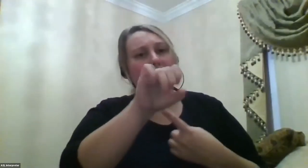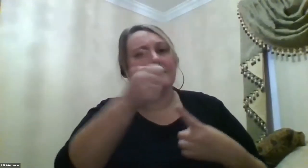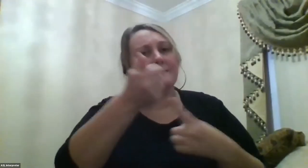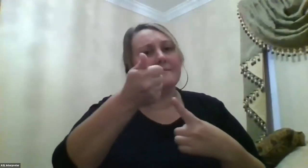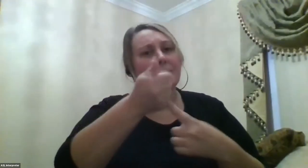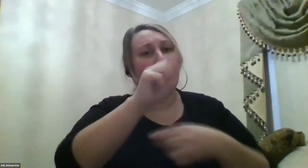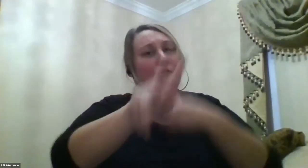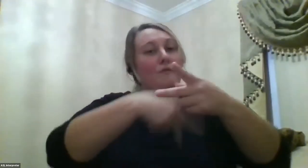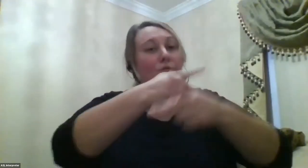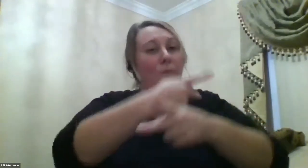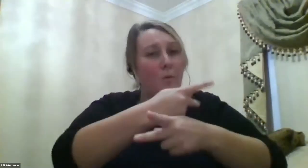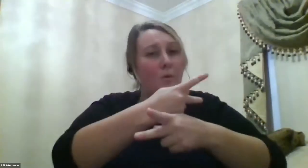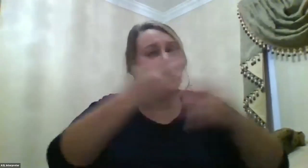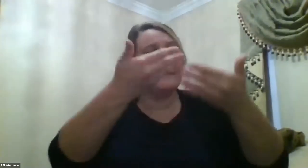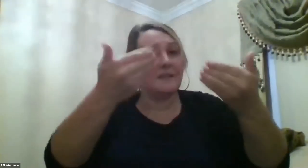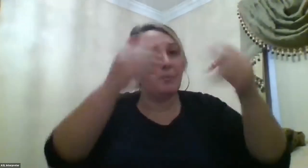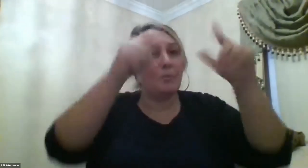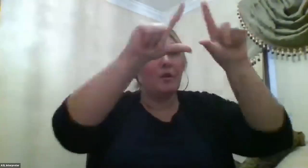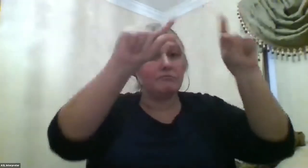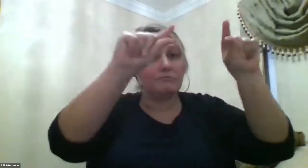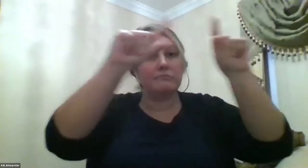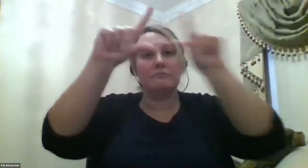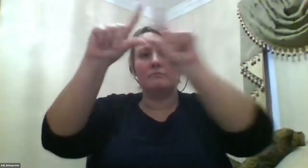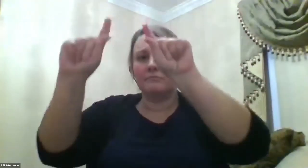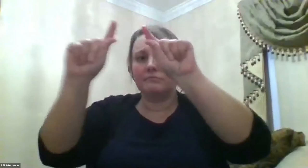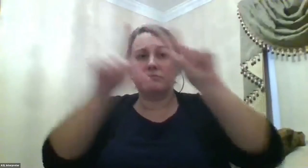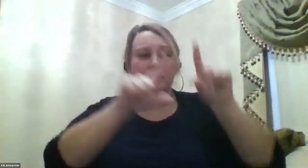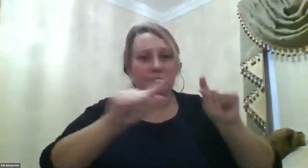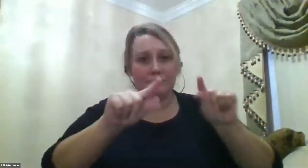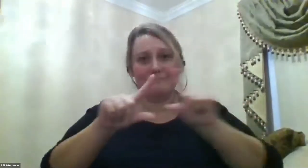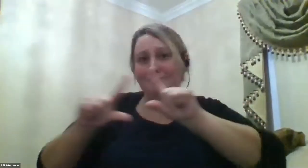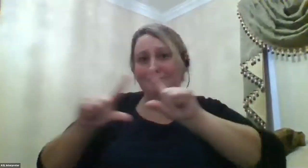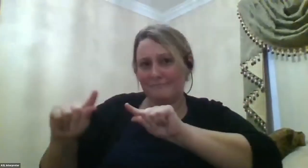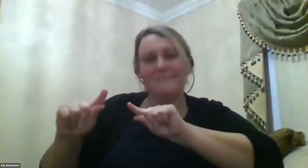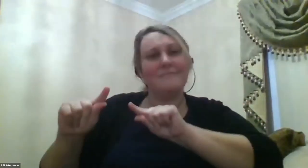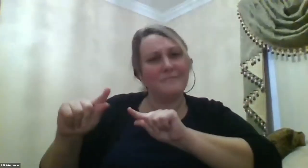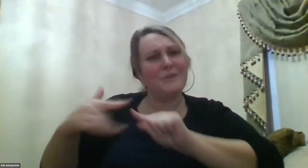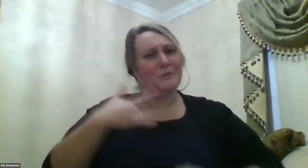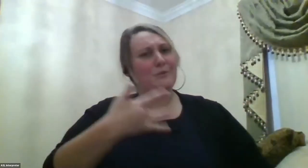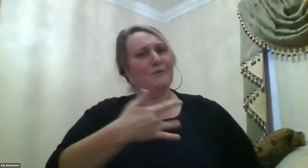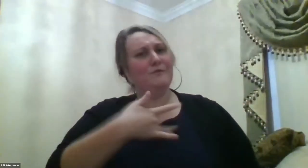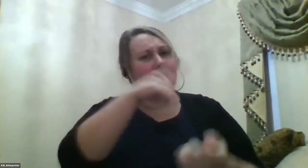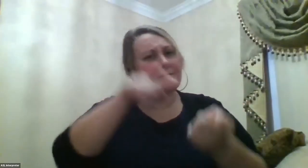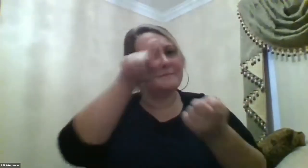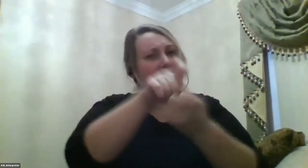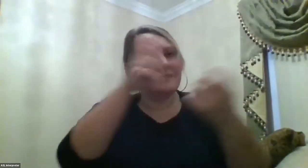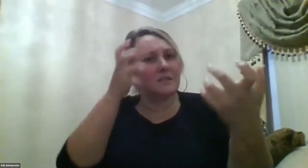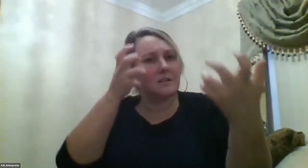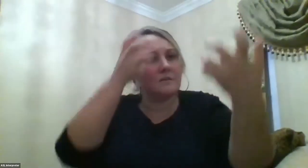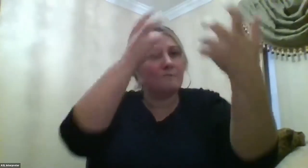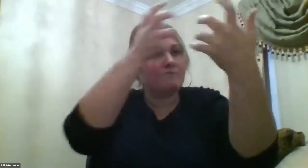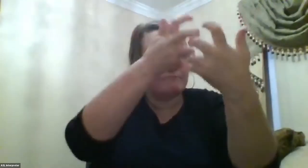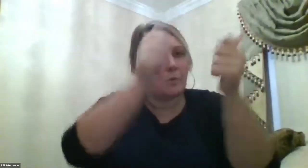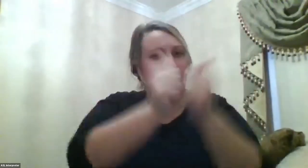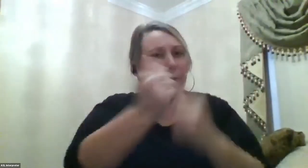allows things to be particulate, but whole, um, at the same time so that you're looking at one